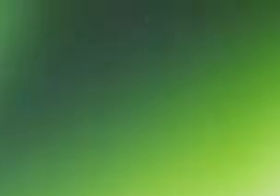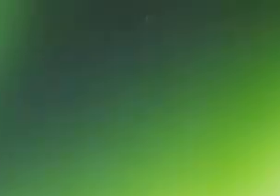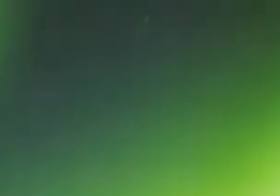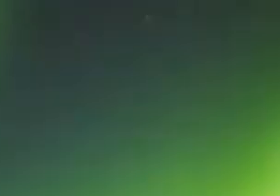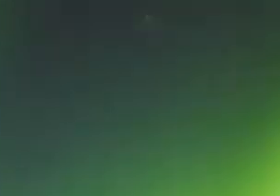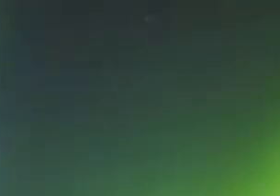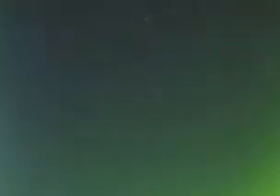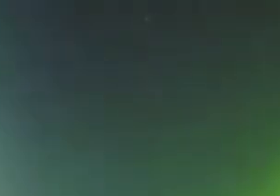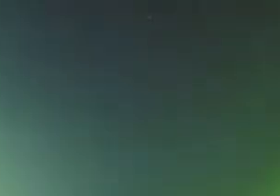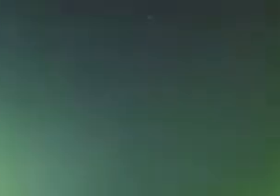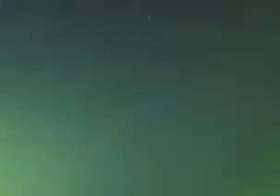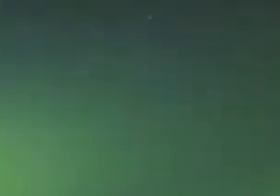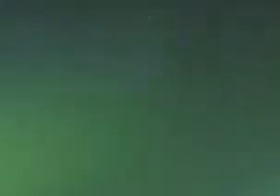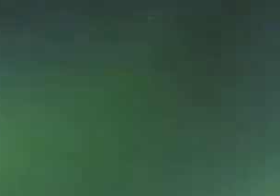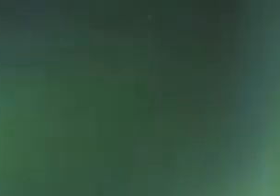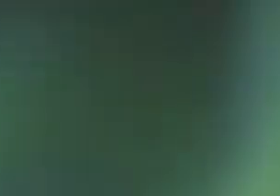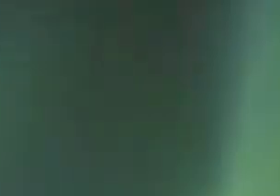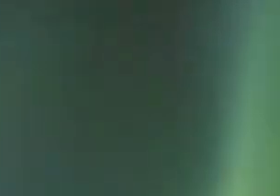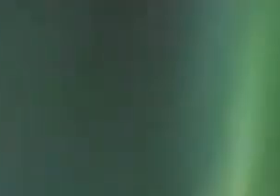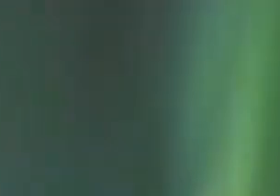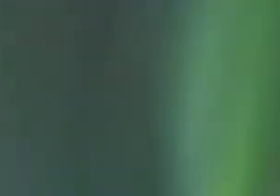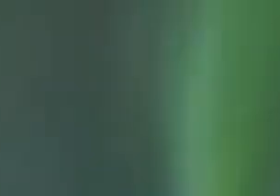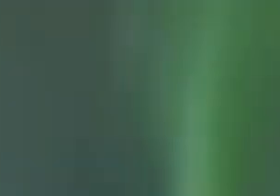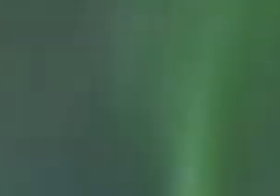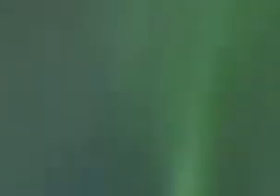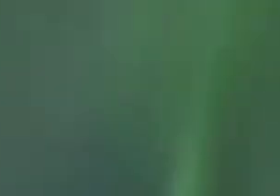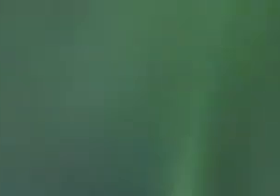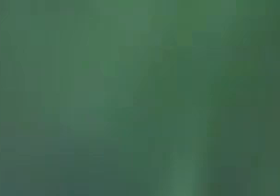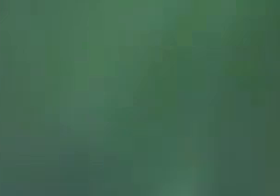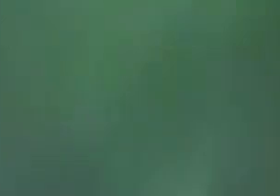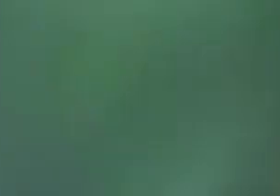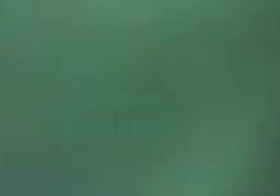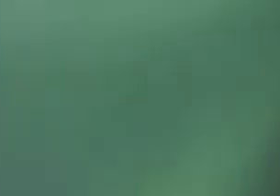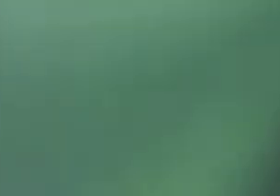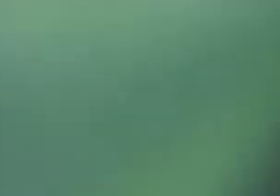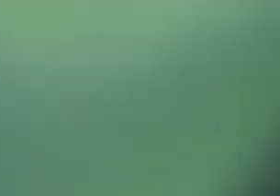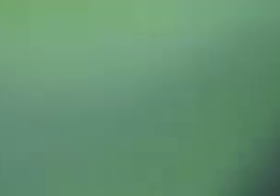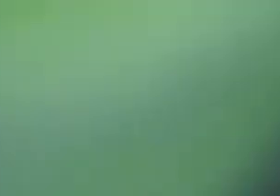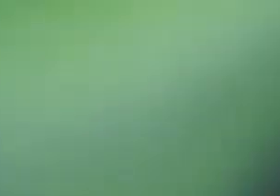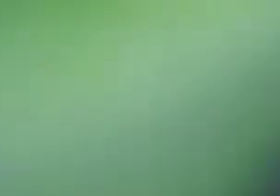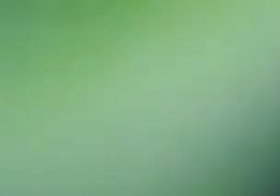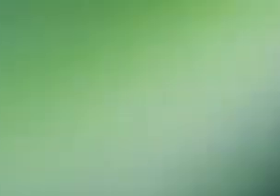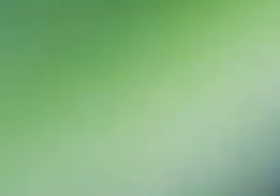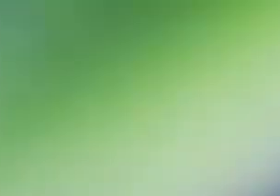interest and your time as far as dedicating towards your child's education. So